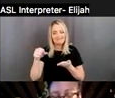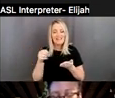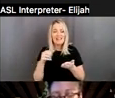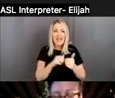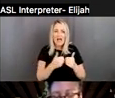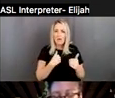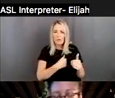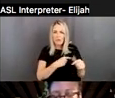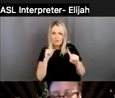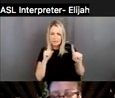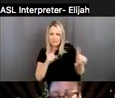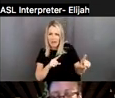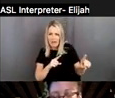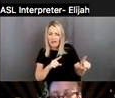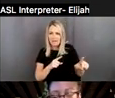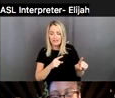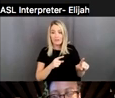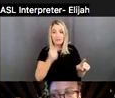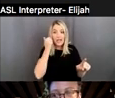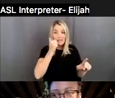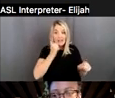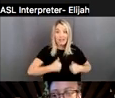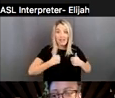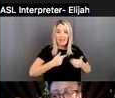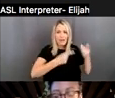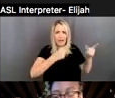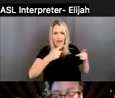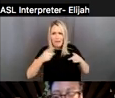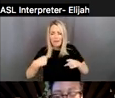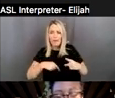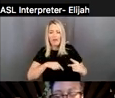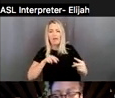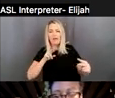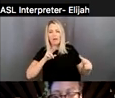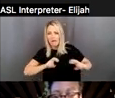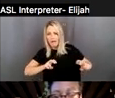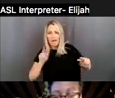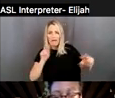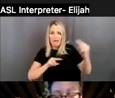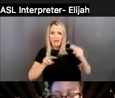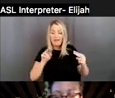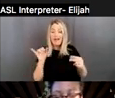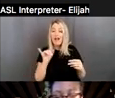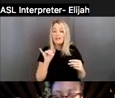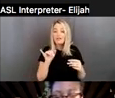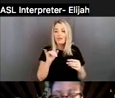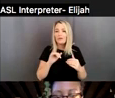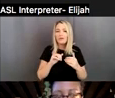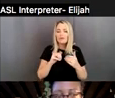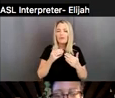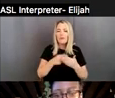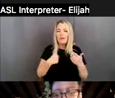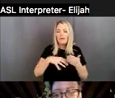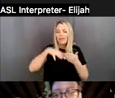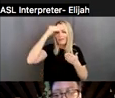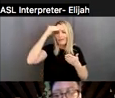what occurs in our personal everyday lives. It's also the juicy, insightful wisdom we gain along the way.